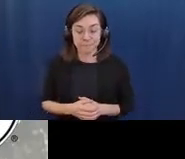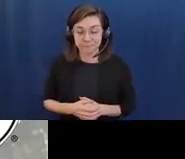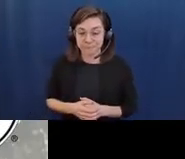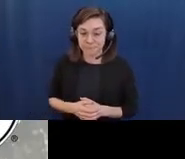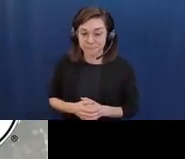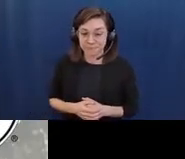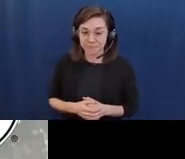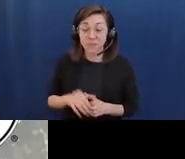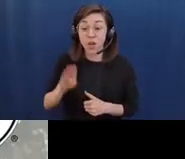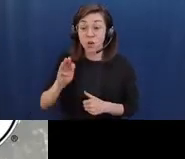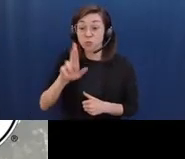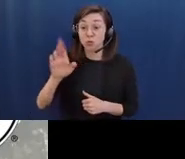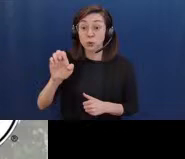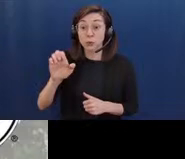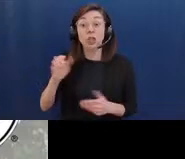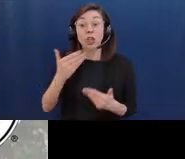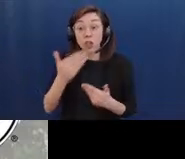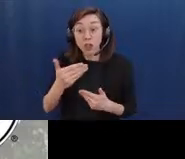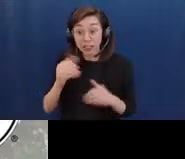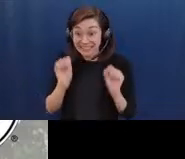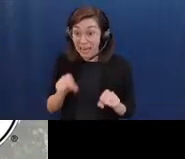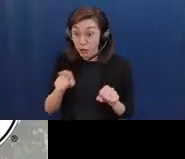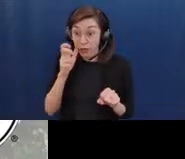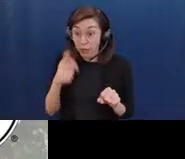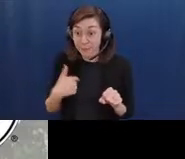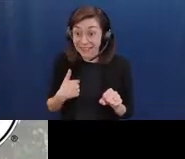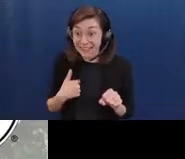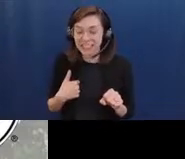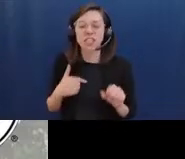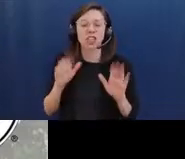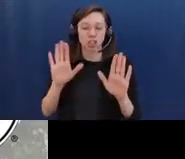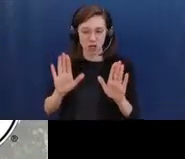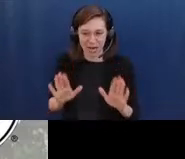Oh, good. Can you hear me? We Great. can hear you.